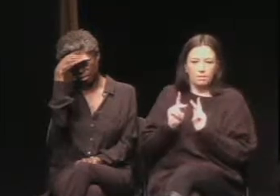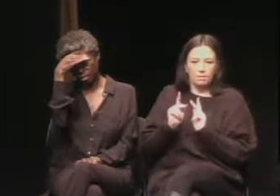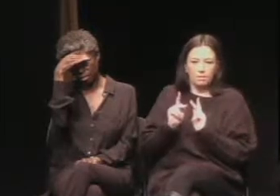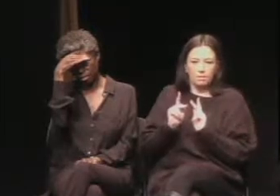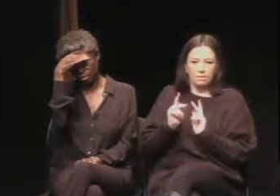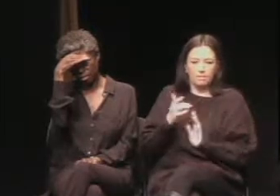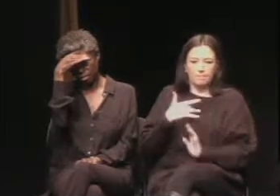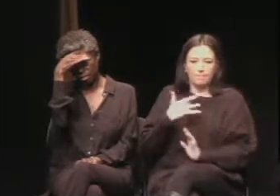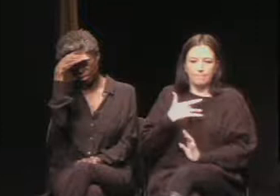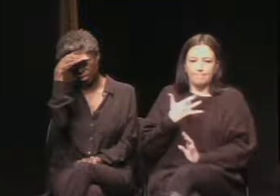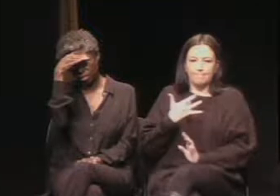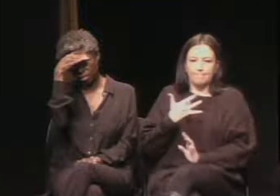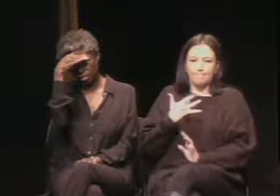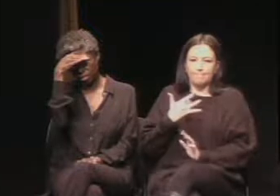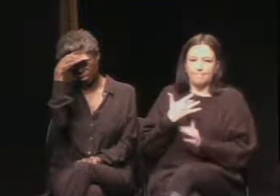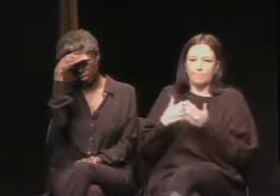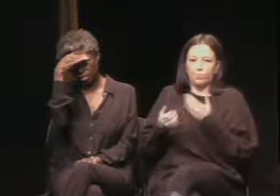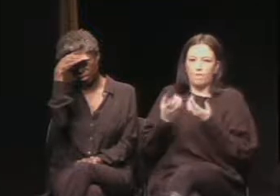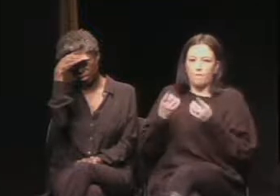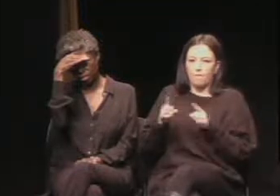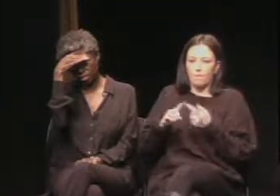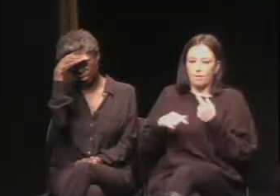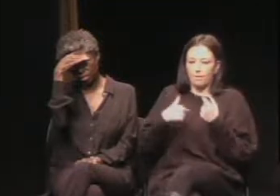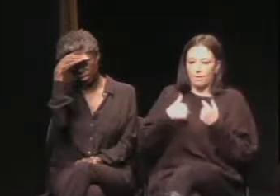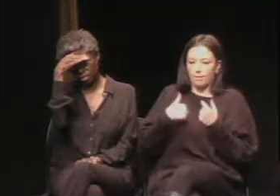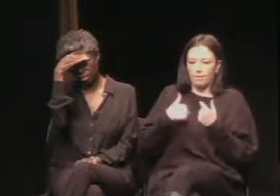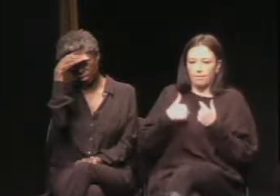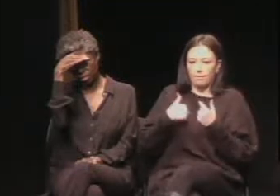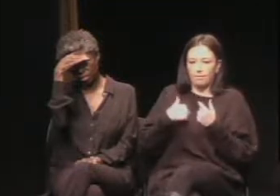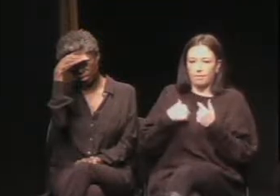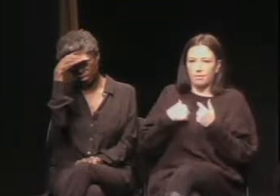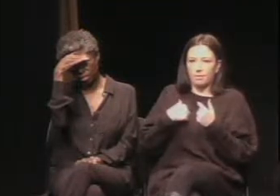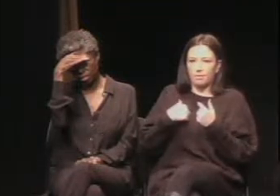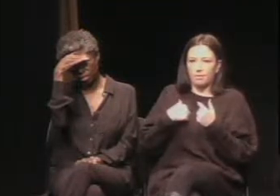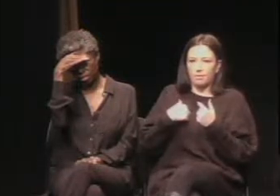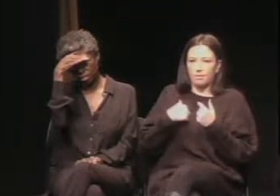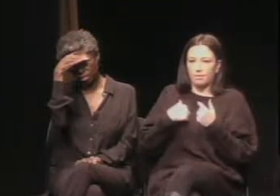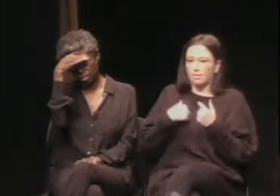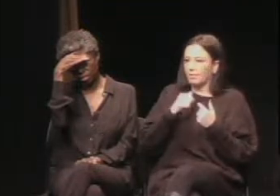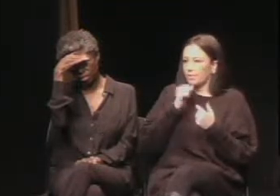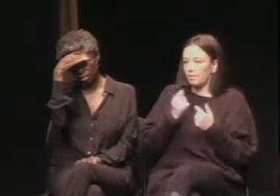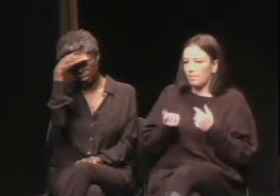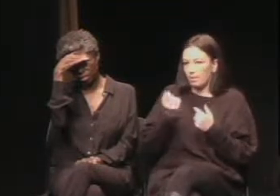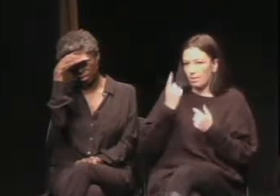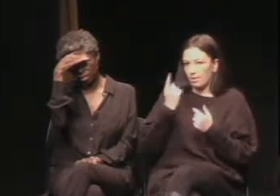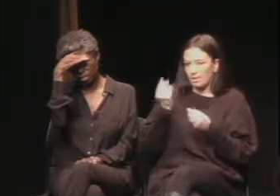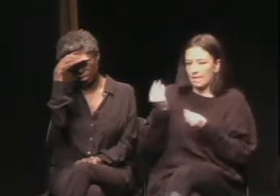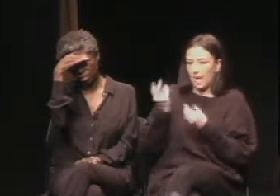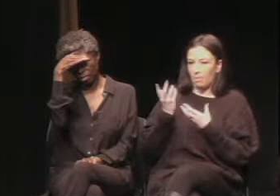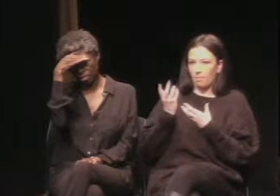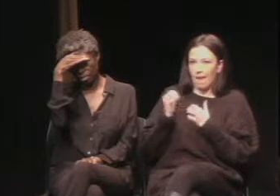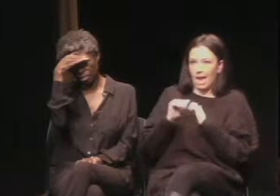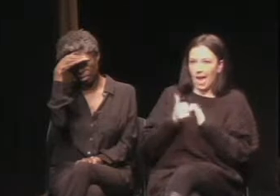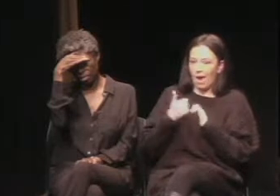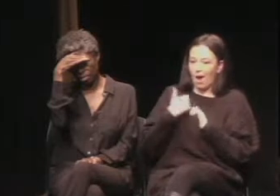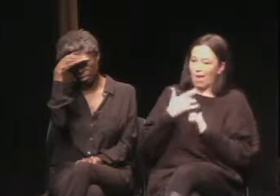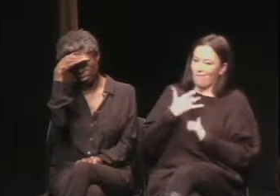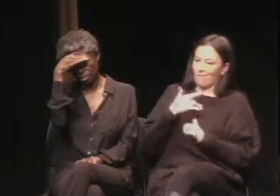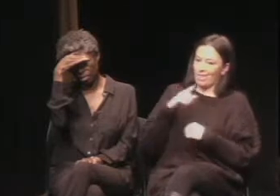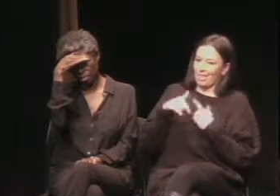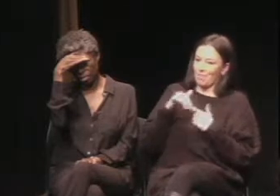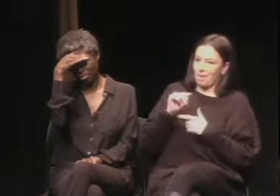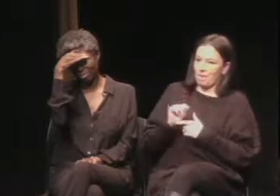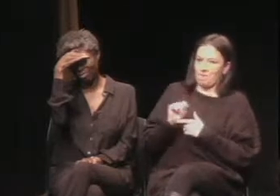sense of whatever occurred to me that they don't have details and knowledge of is to tell me how I feel about